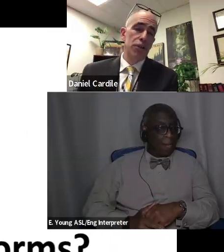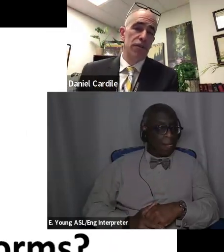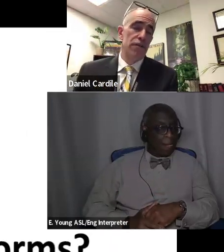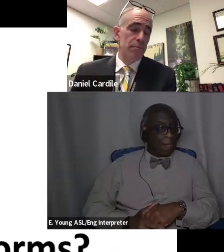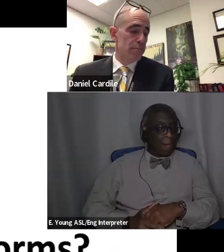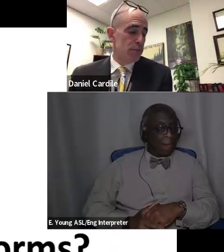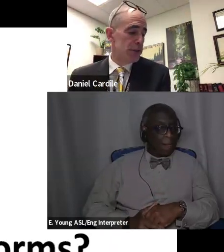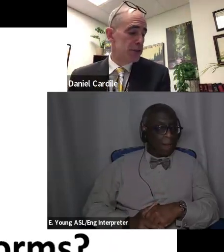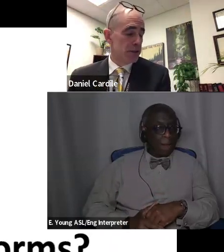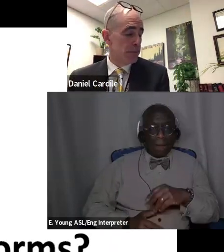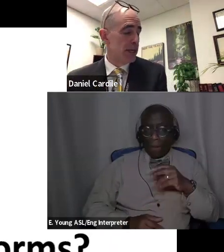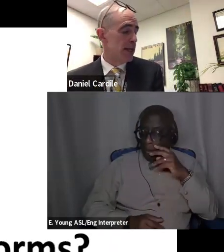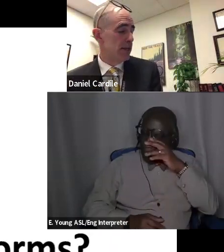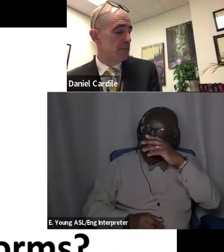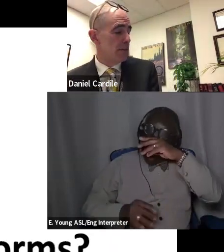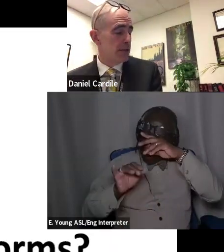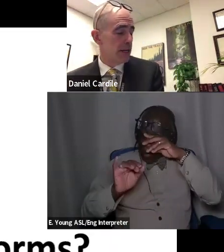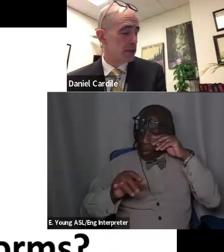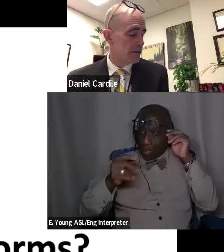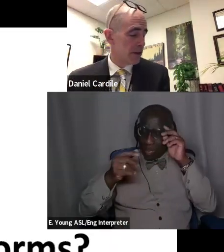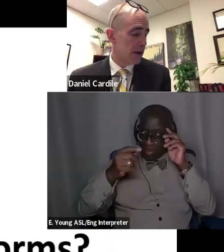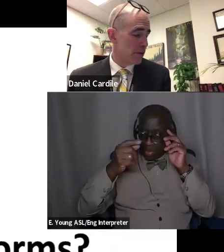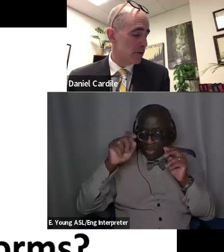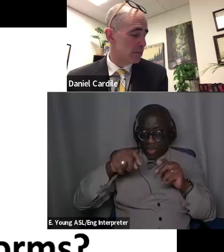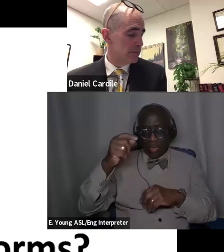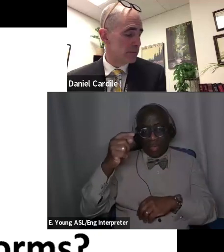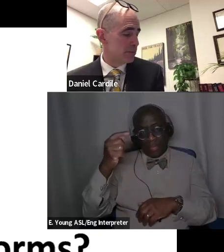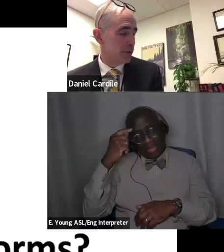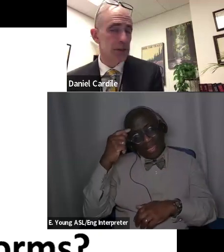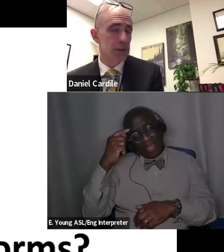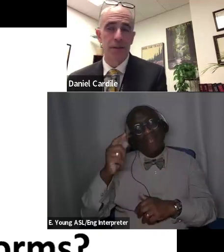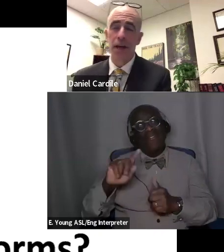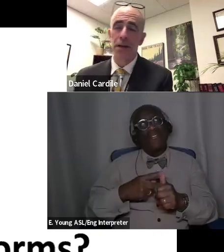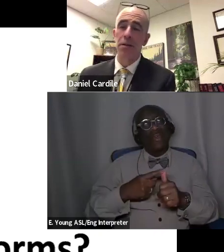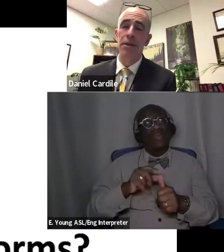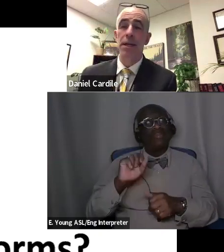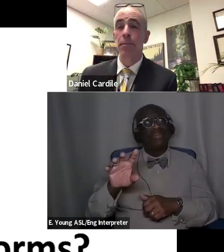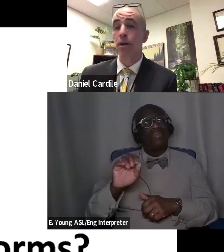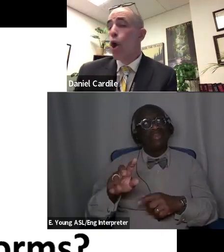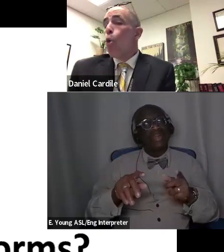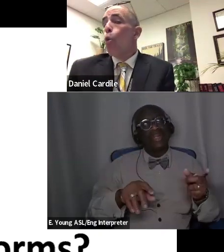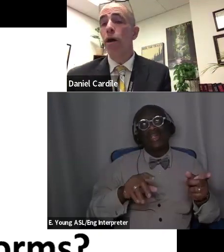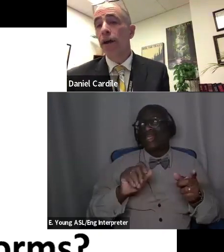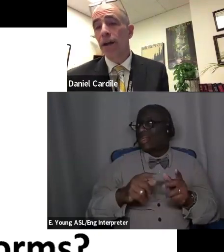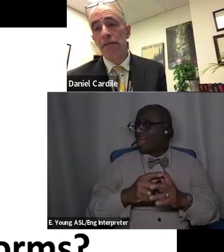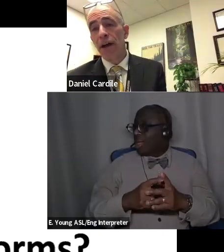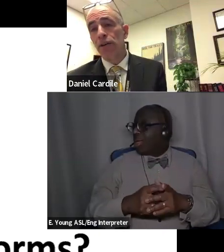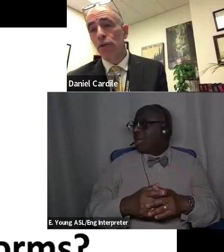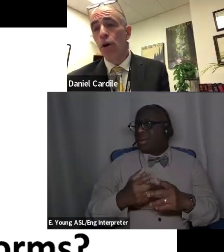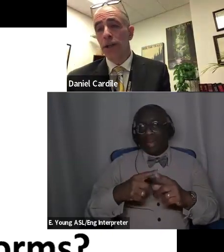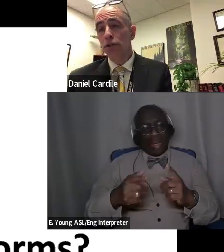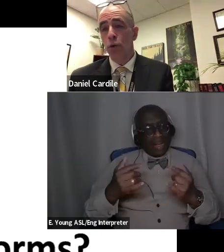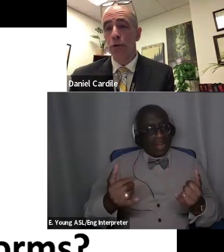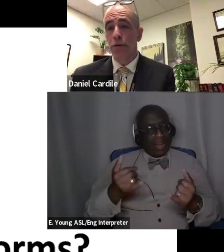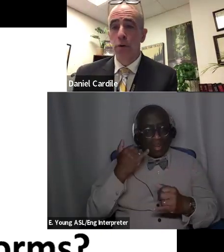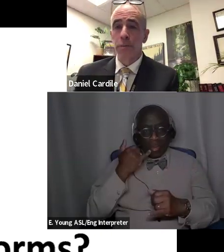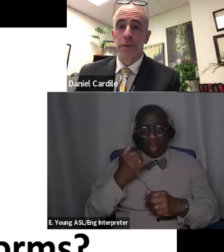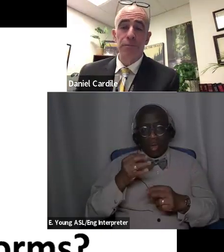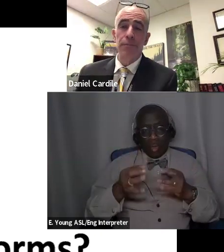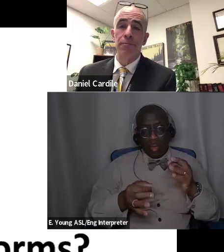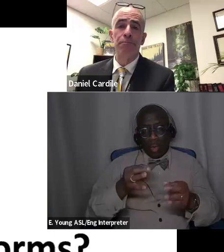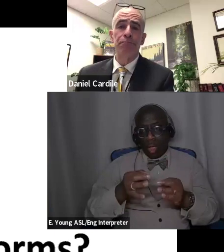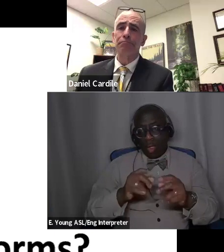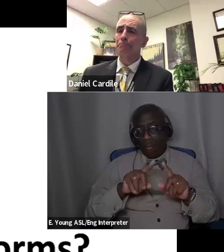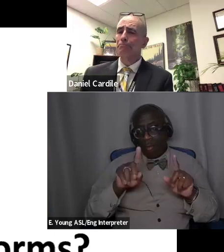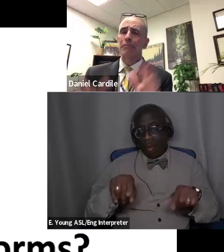Probably I should have put this in the beginning, and maybe next time I'll put this slide in the beginning, but where can I find all these court